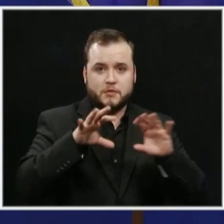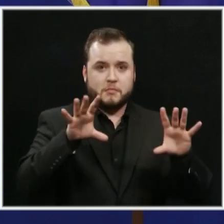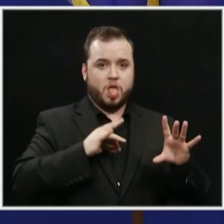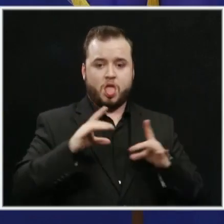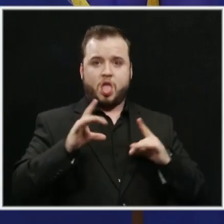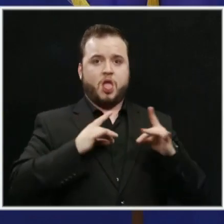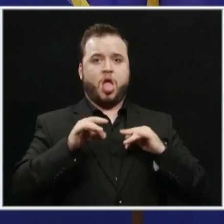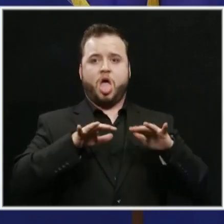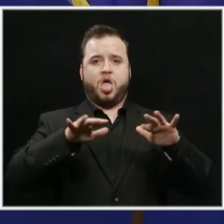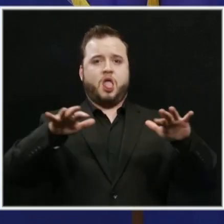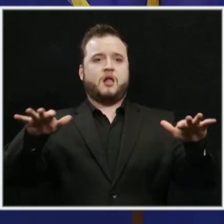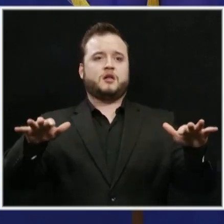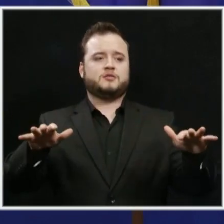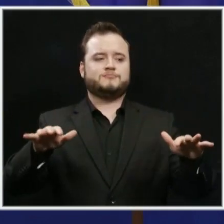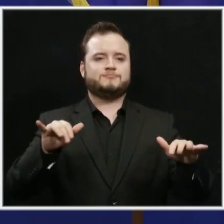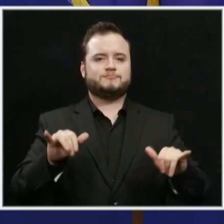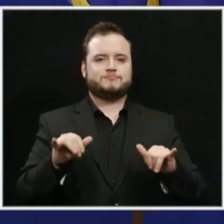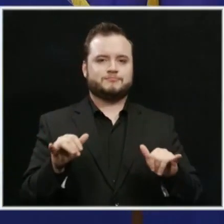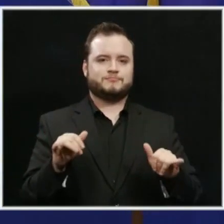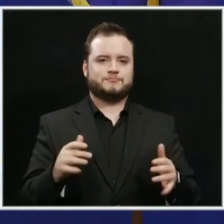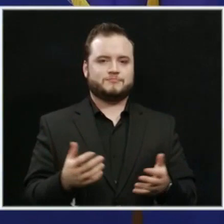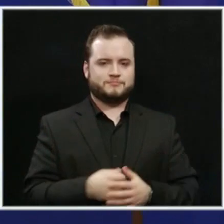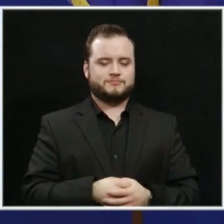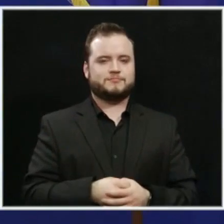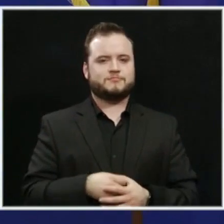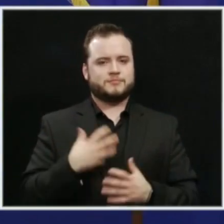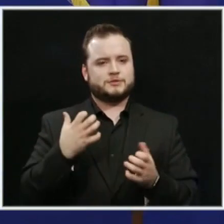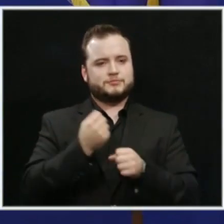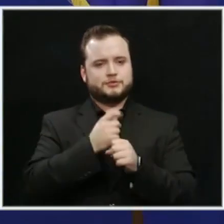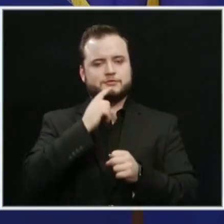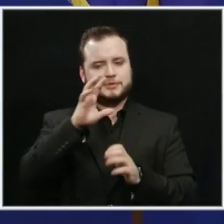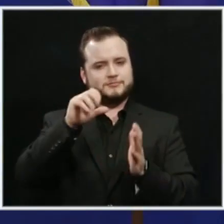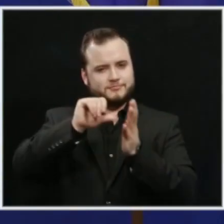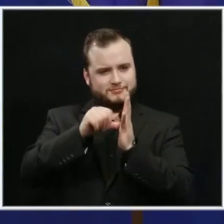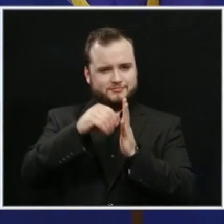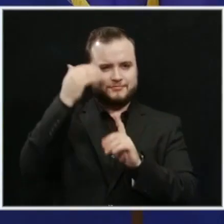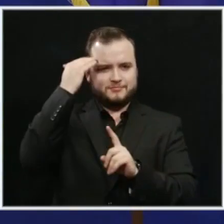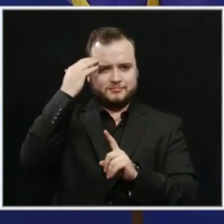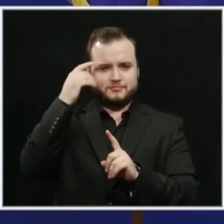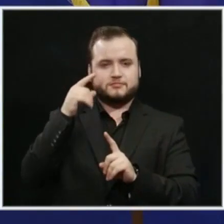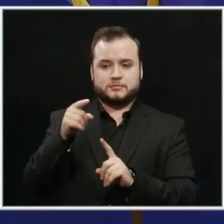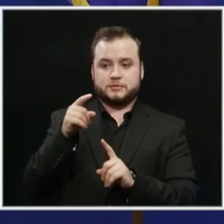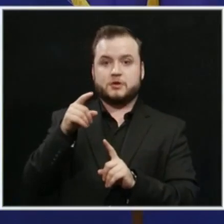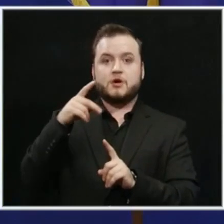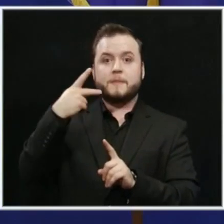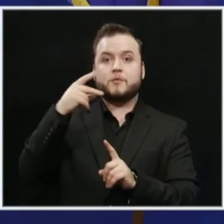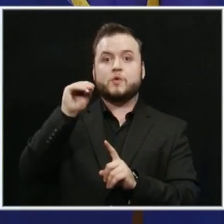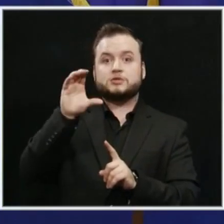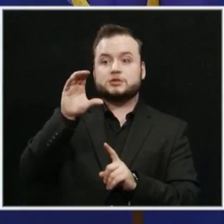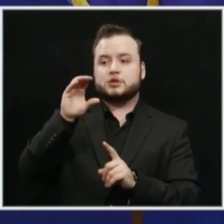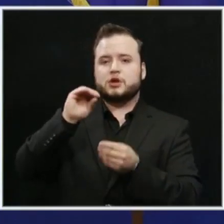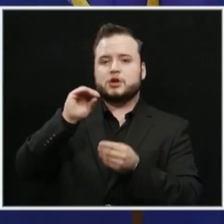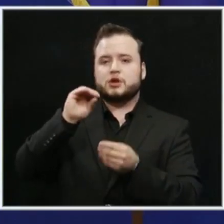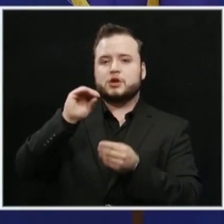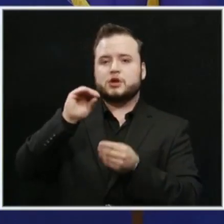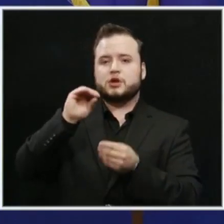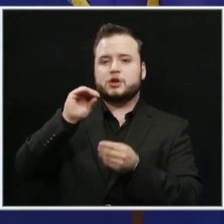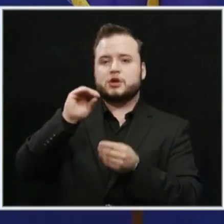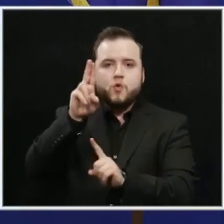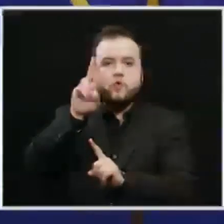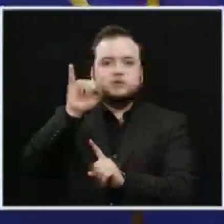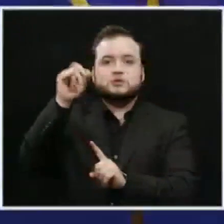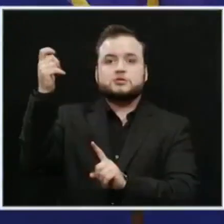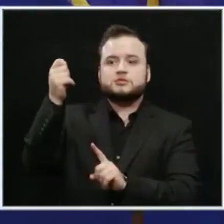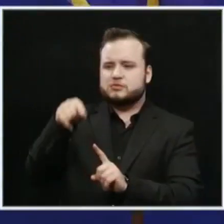taking care of that. We're highlighting and know this: the unemployment rate of people of color is more than double of white Minnesotans, and this is a statistic none of us